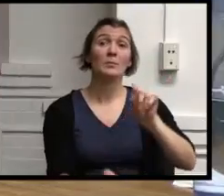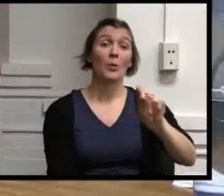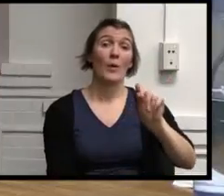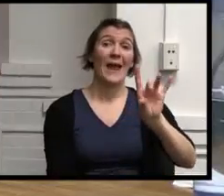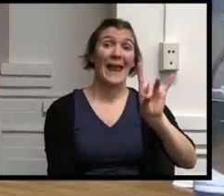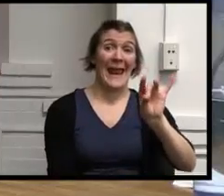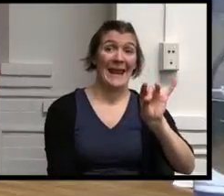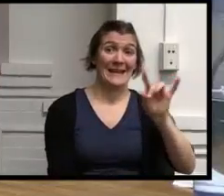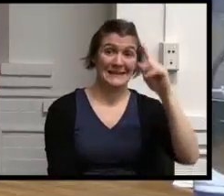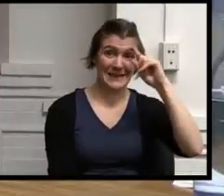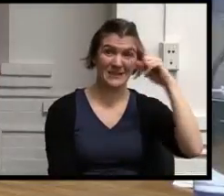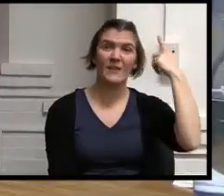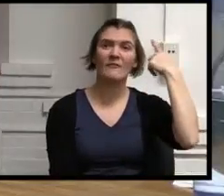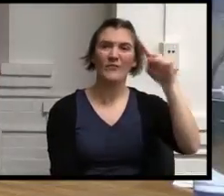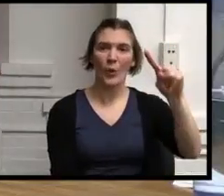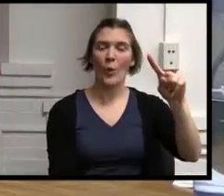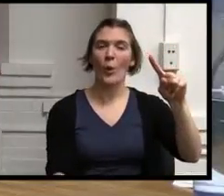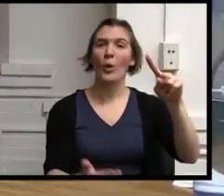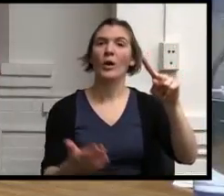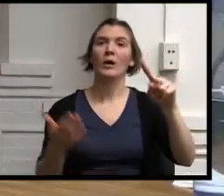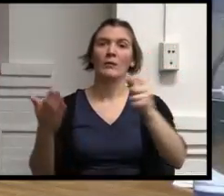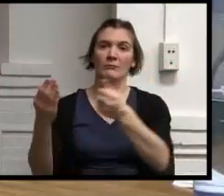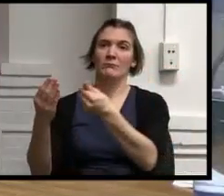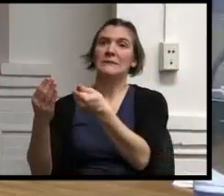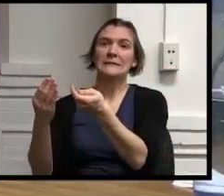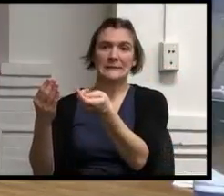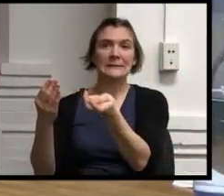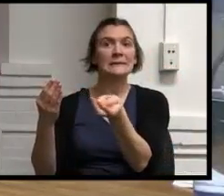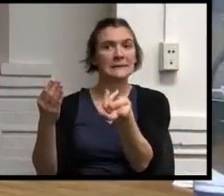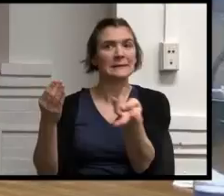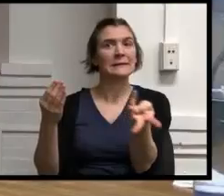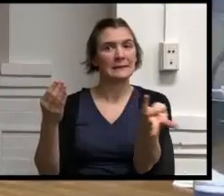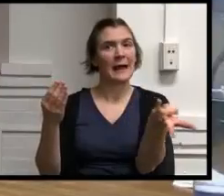$65,239.80 on a variety of